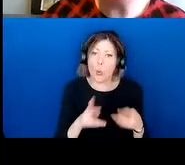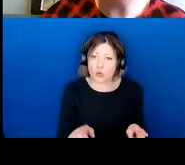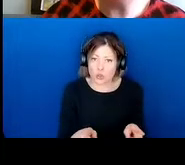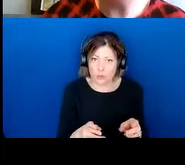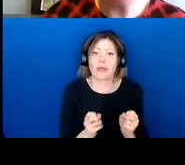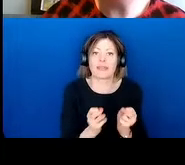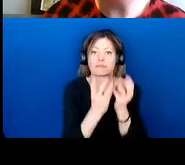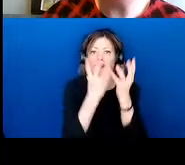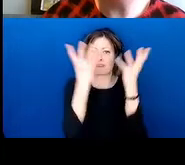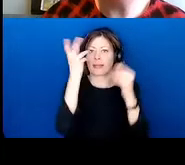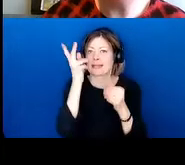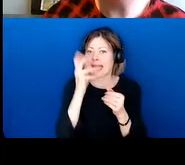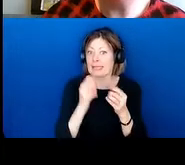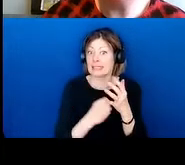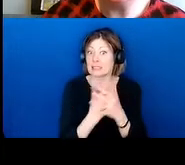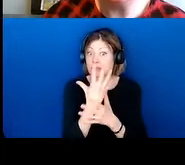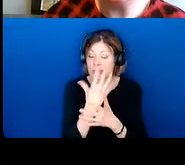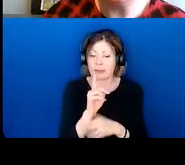wild meadows.